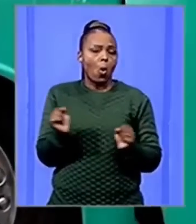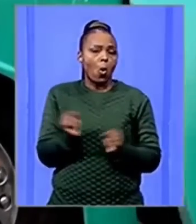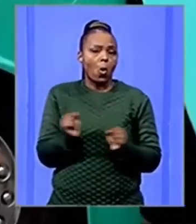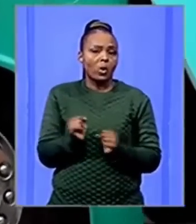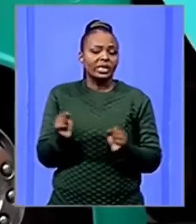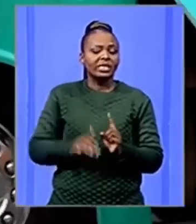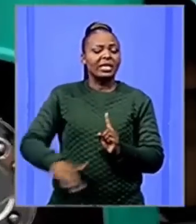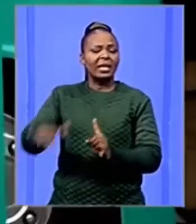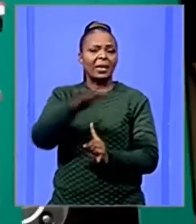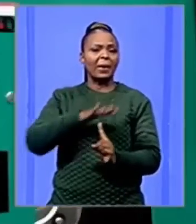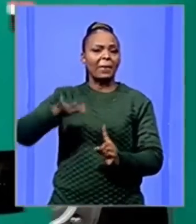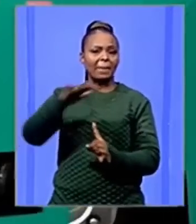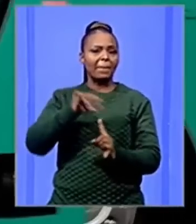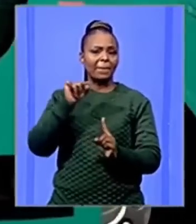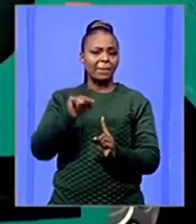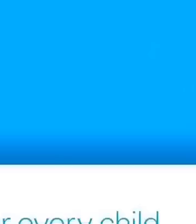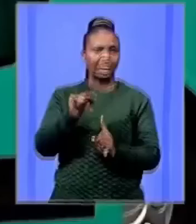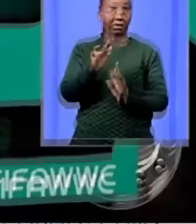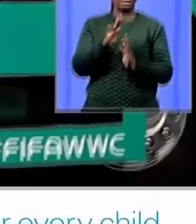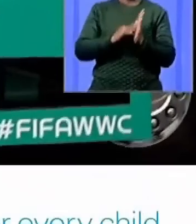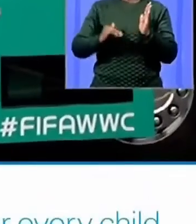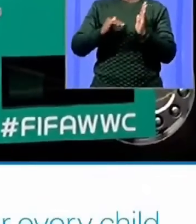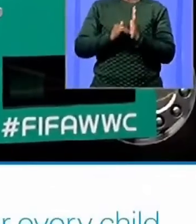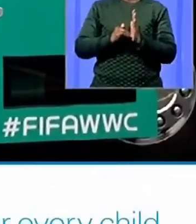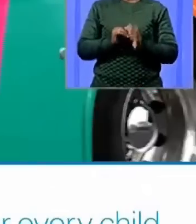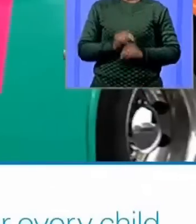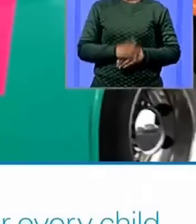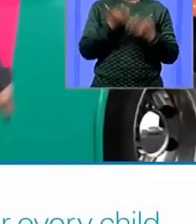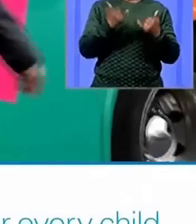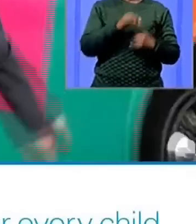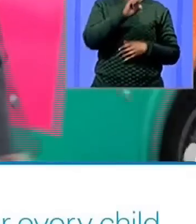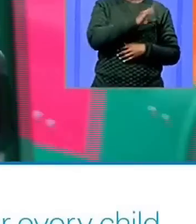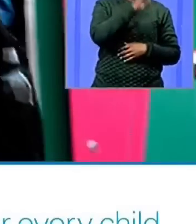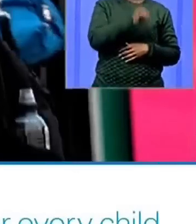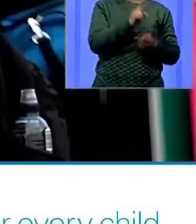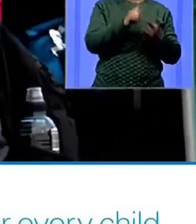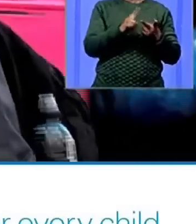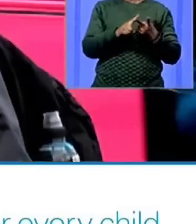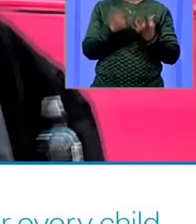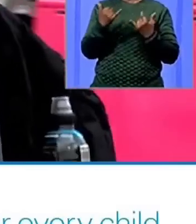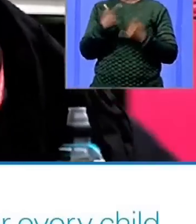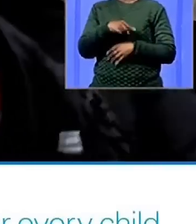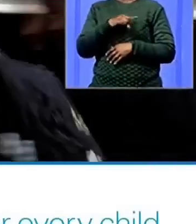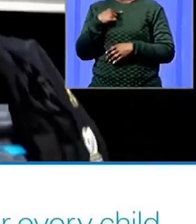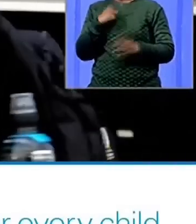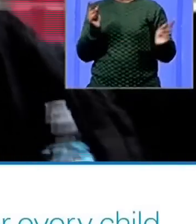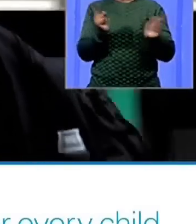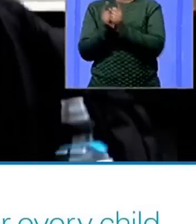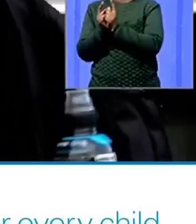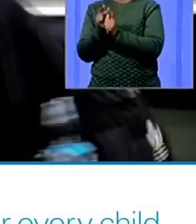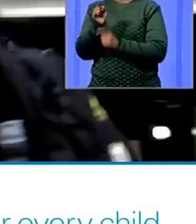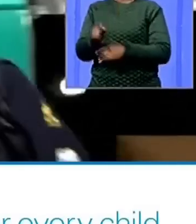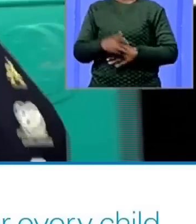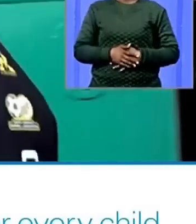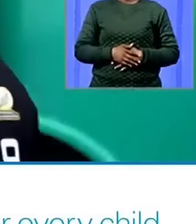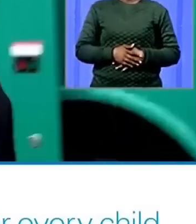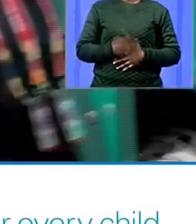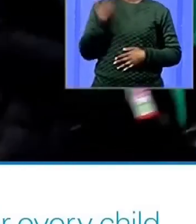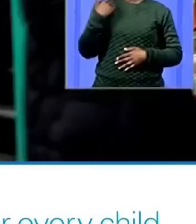le papadi ya boraro magareng ga Afrika Borwa le Sweden la mafelelo ge dinaga tše di be di gahlane e be le ka